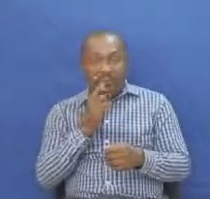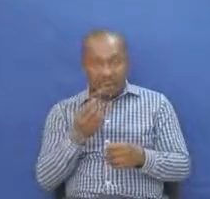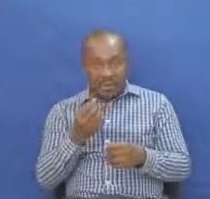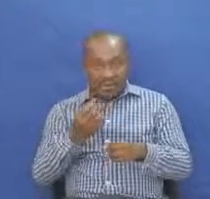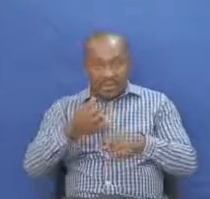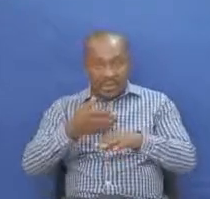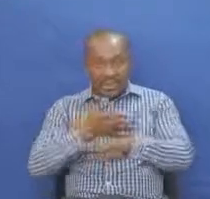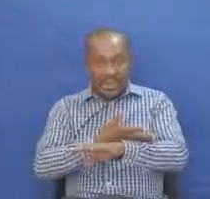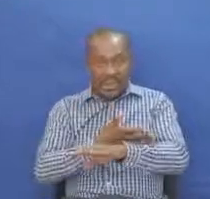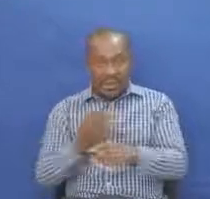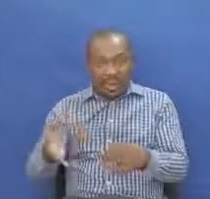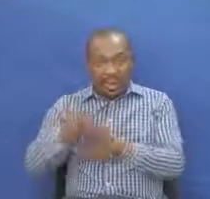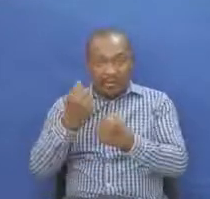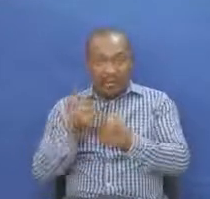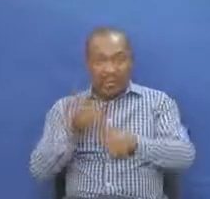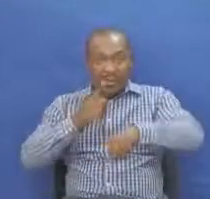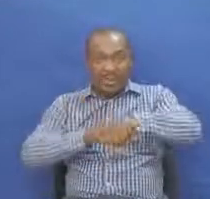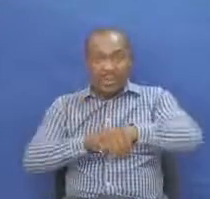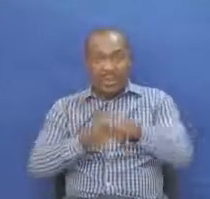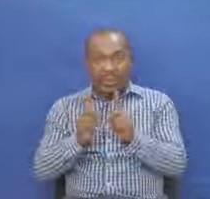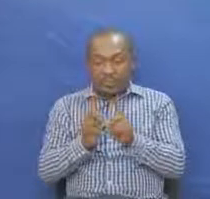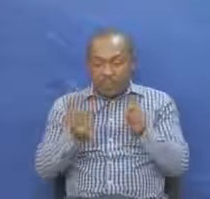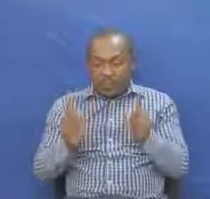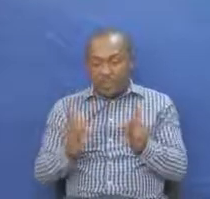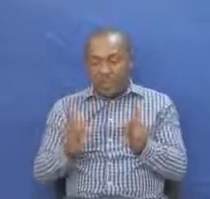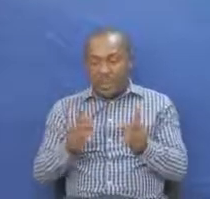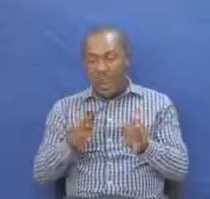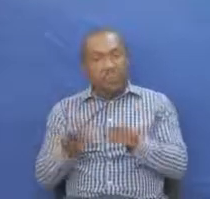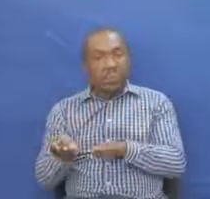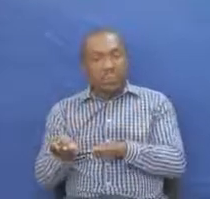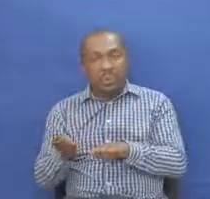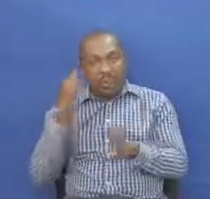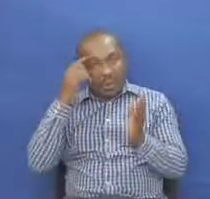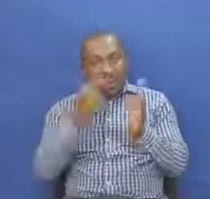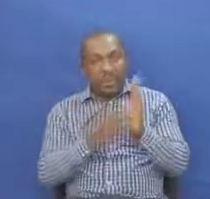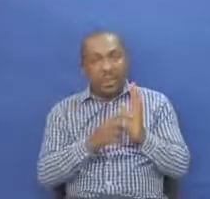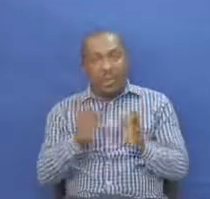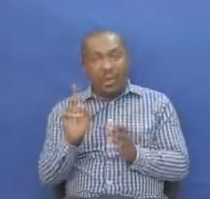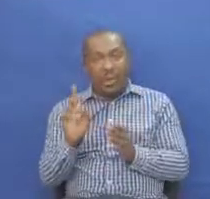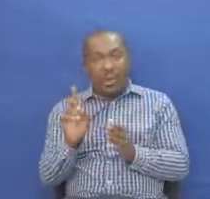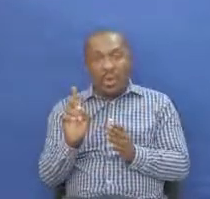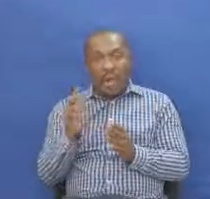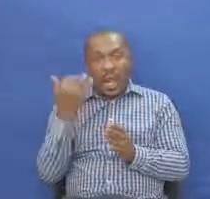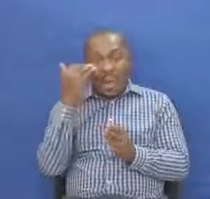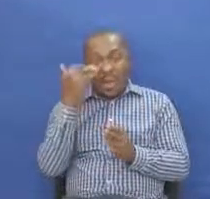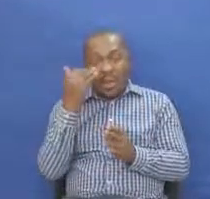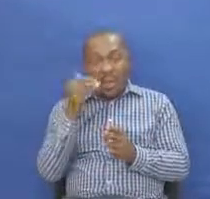own lifespan. I can give an example. For instance, red blood cells tend to live for